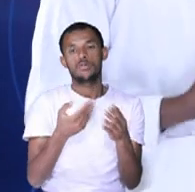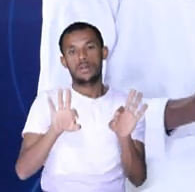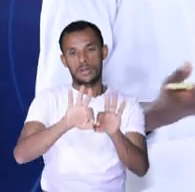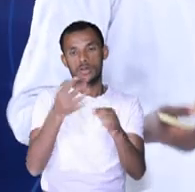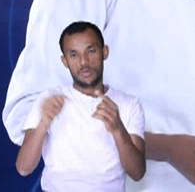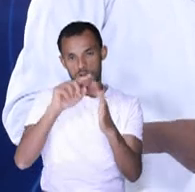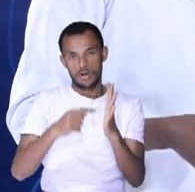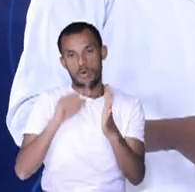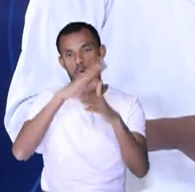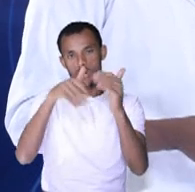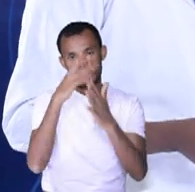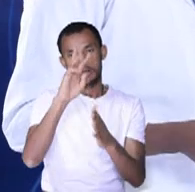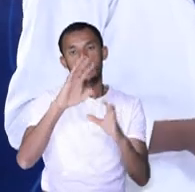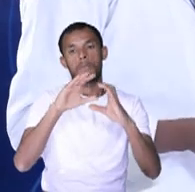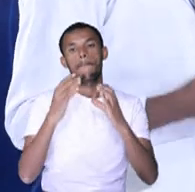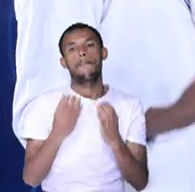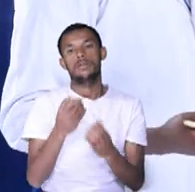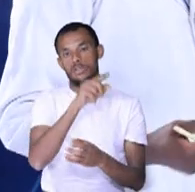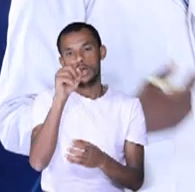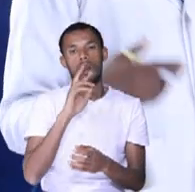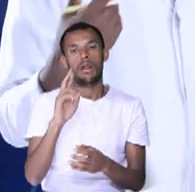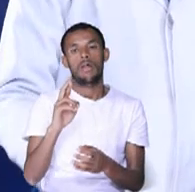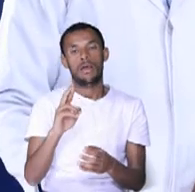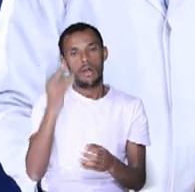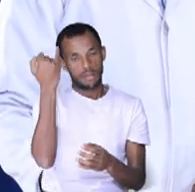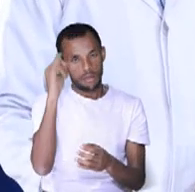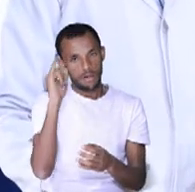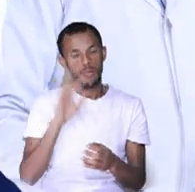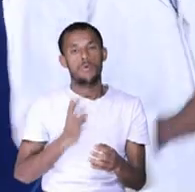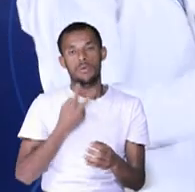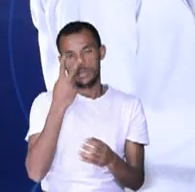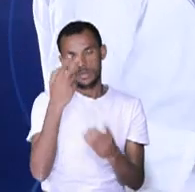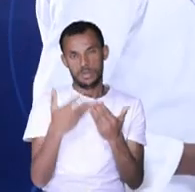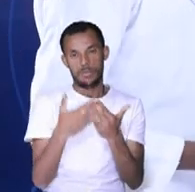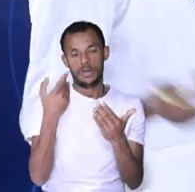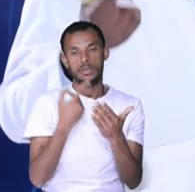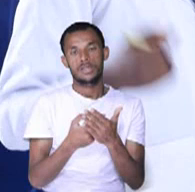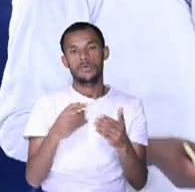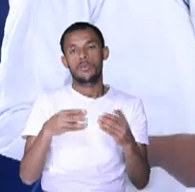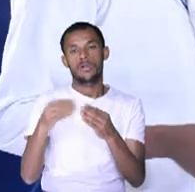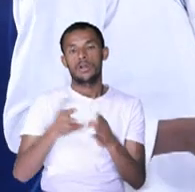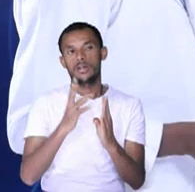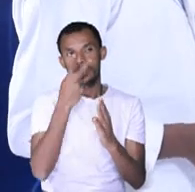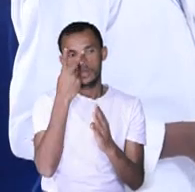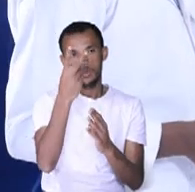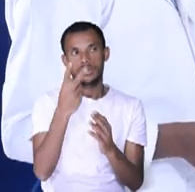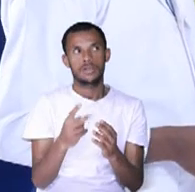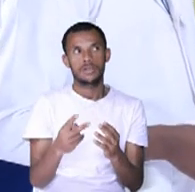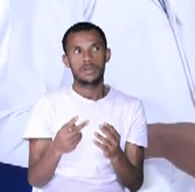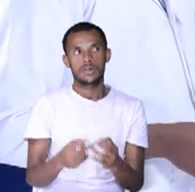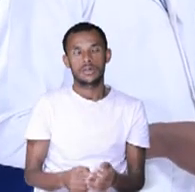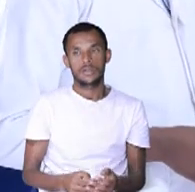to show these all 6 parts. There are theorems which will simplify this procedure. So let's see